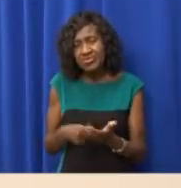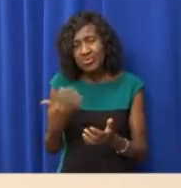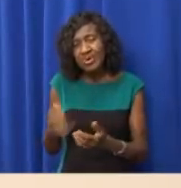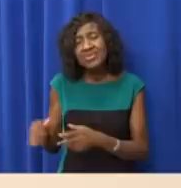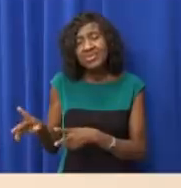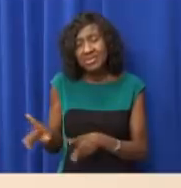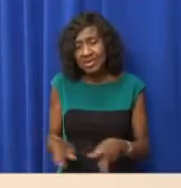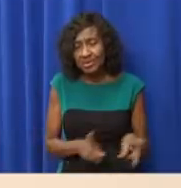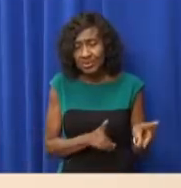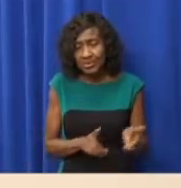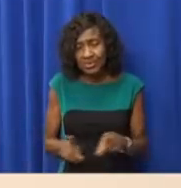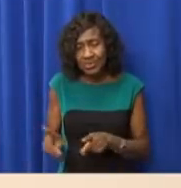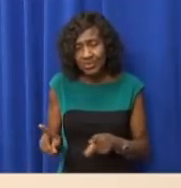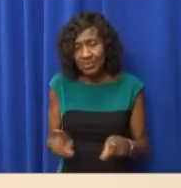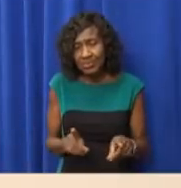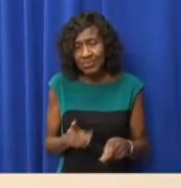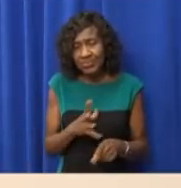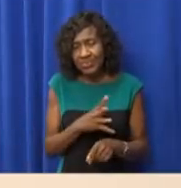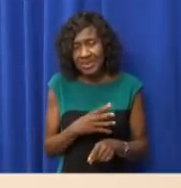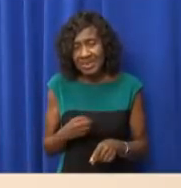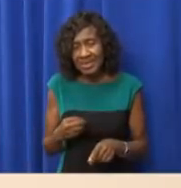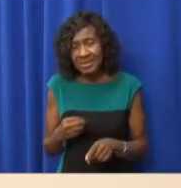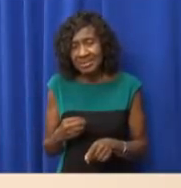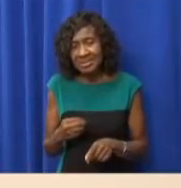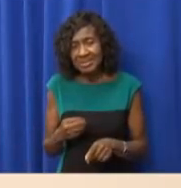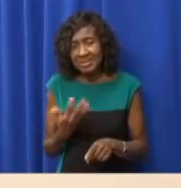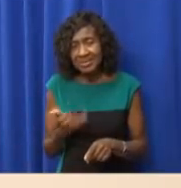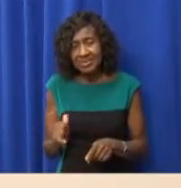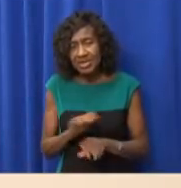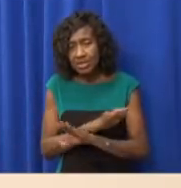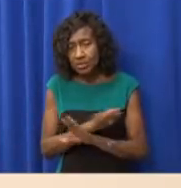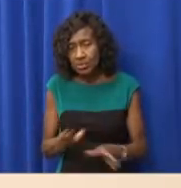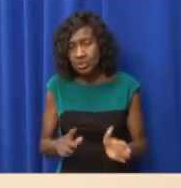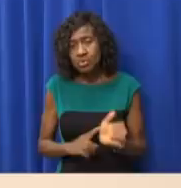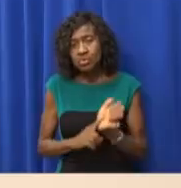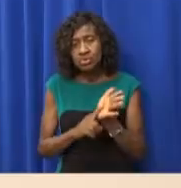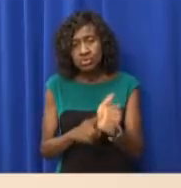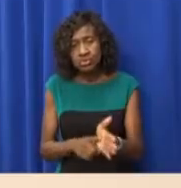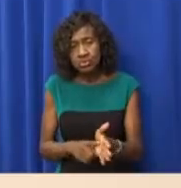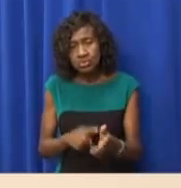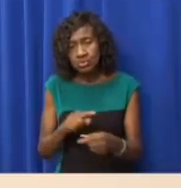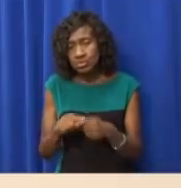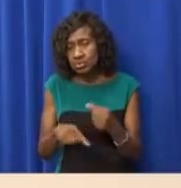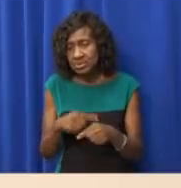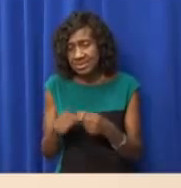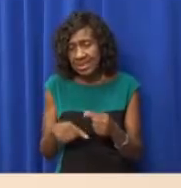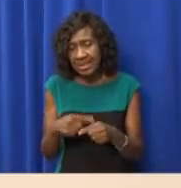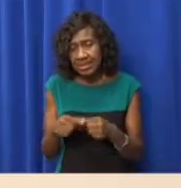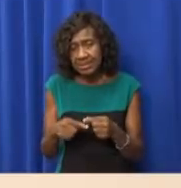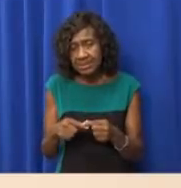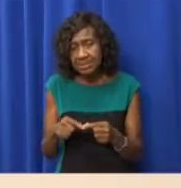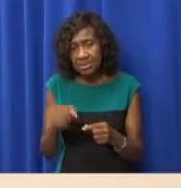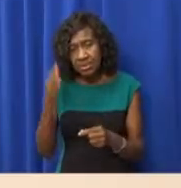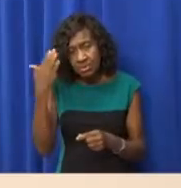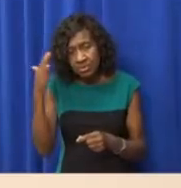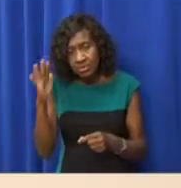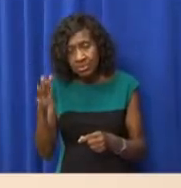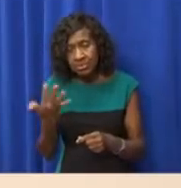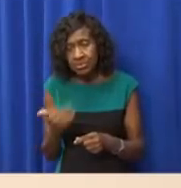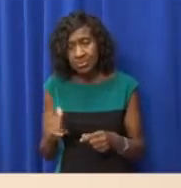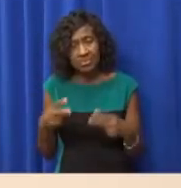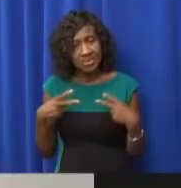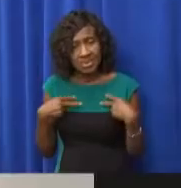normally, and because they are generally asymptomatic. They probably don't even know they have it in most instances.